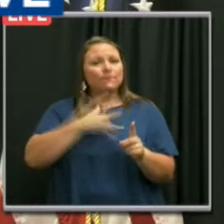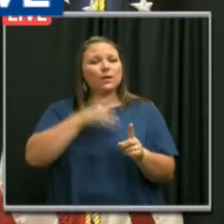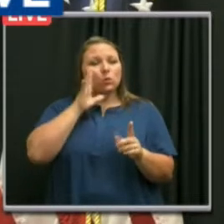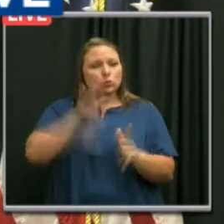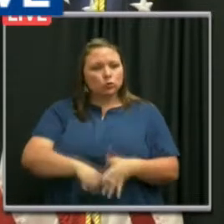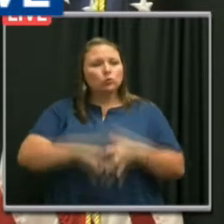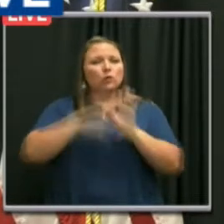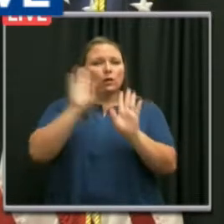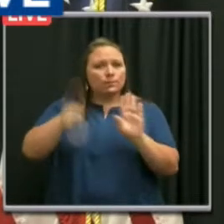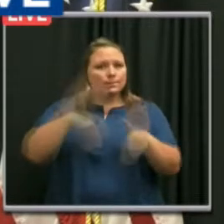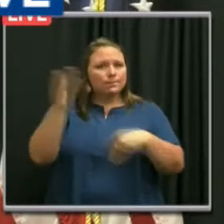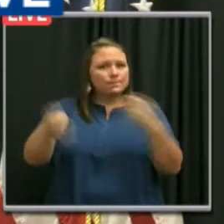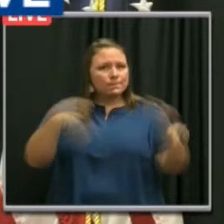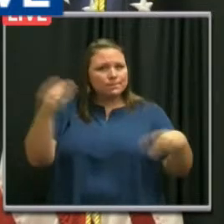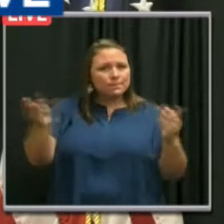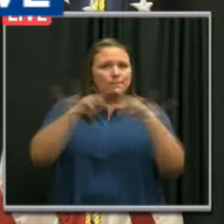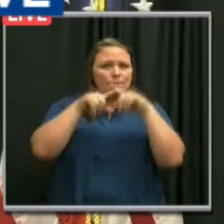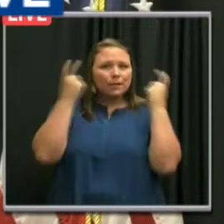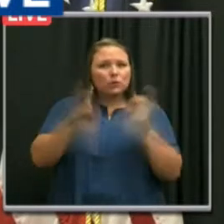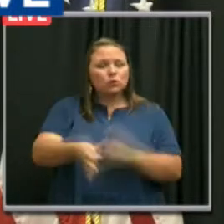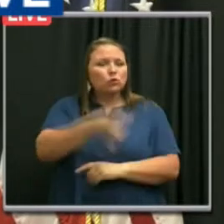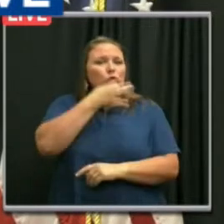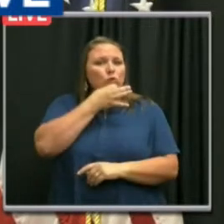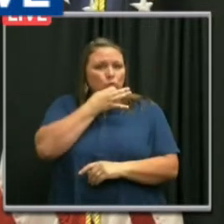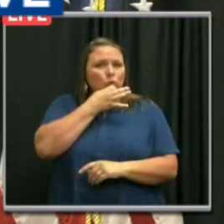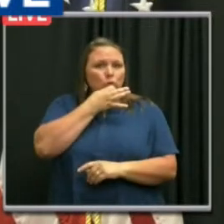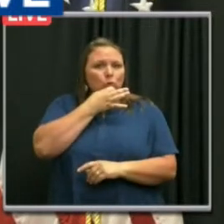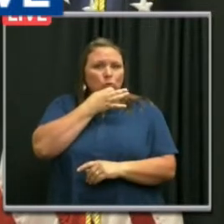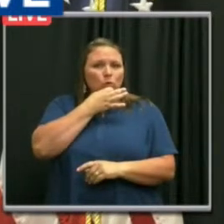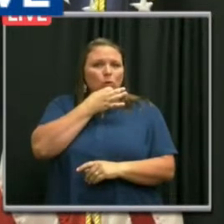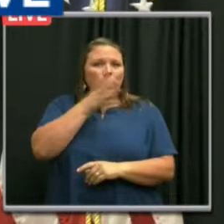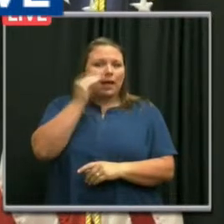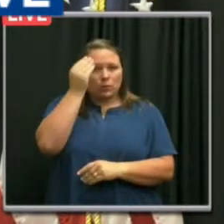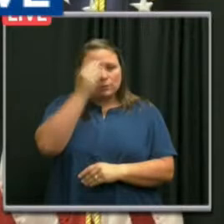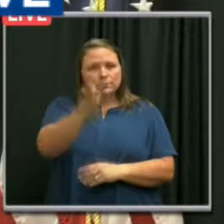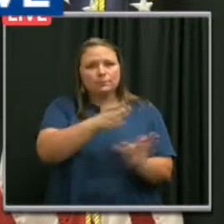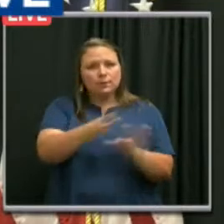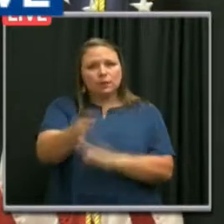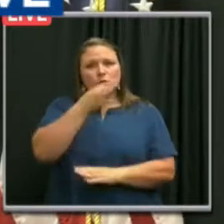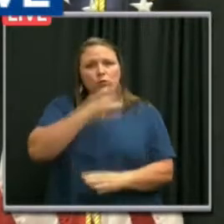start giving out these facial coverings again, and we'll have the plan to you soon.